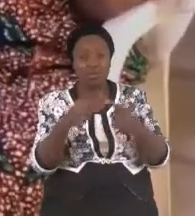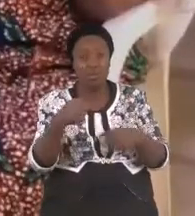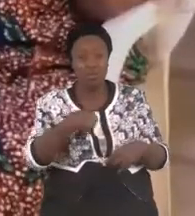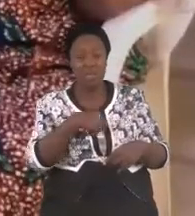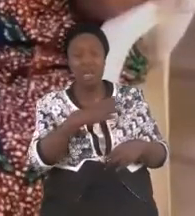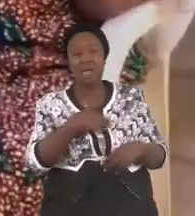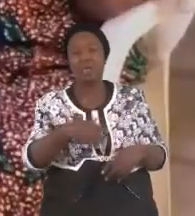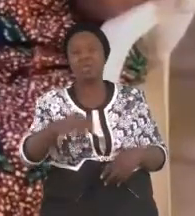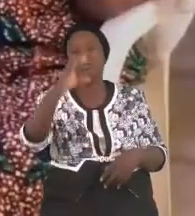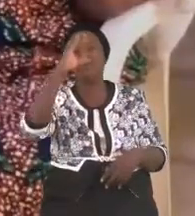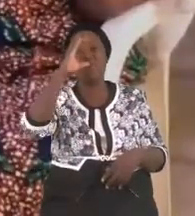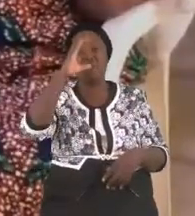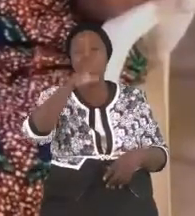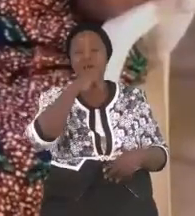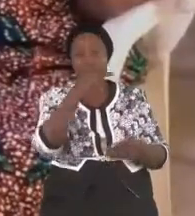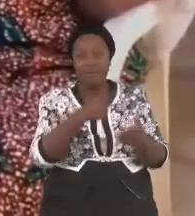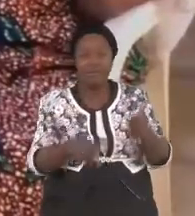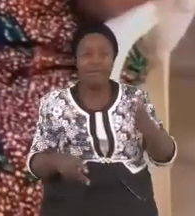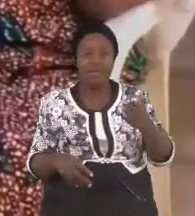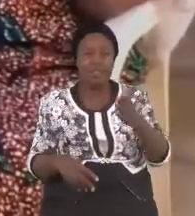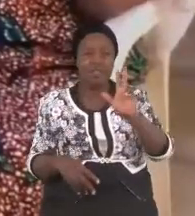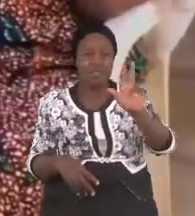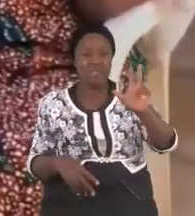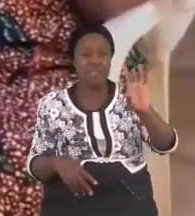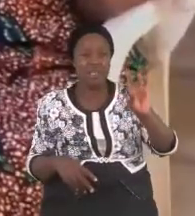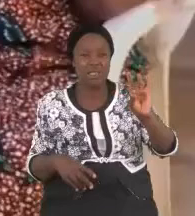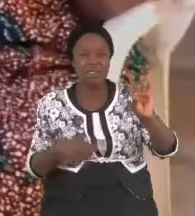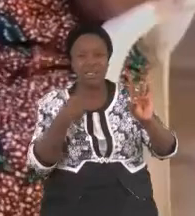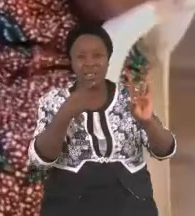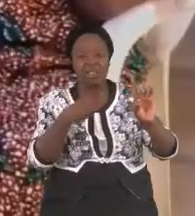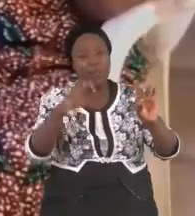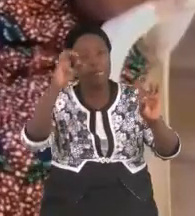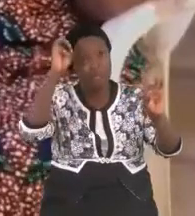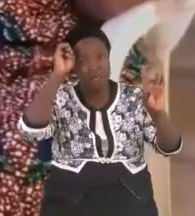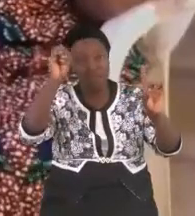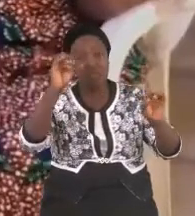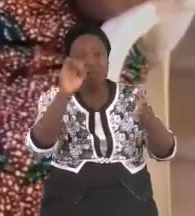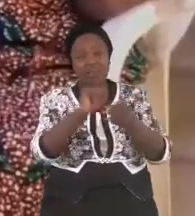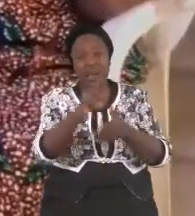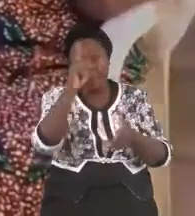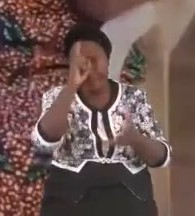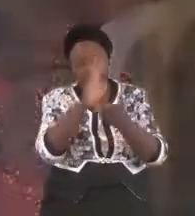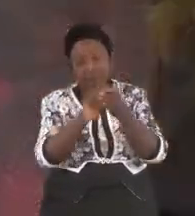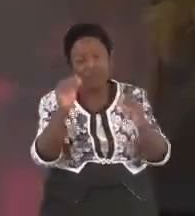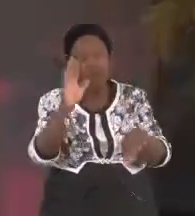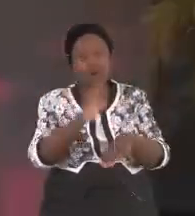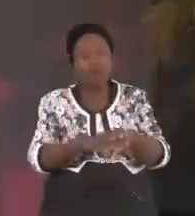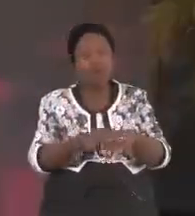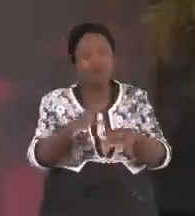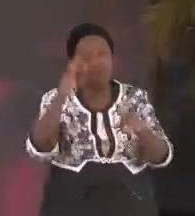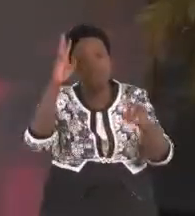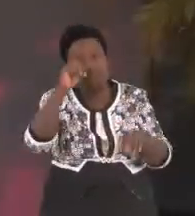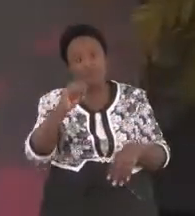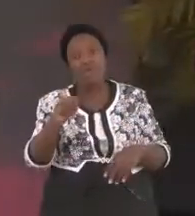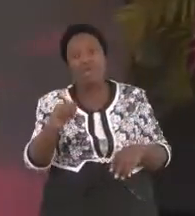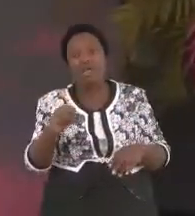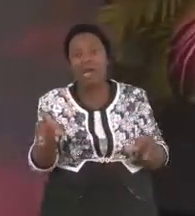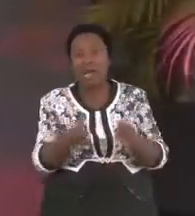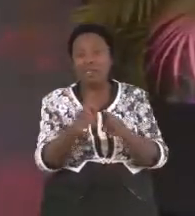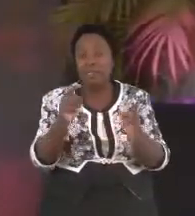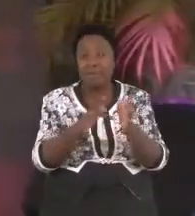verse 38, it says, he that believeth on me, as the scripture has